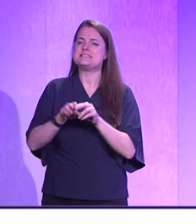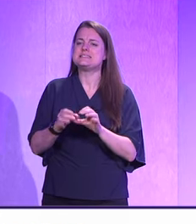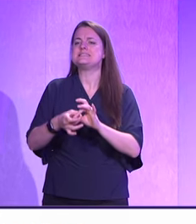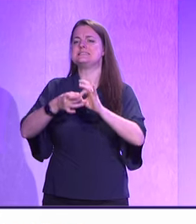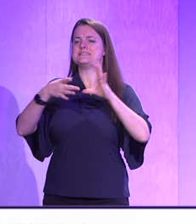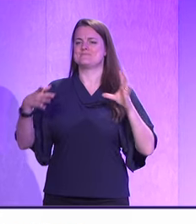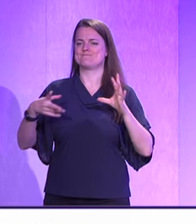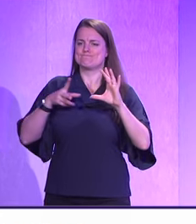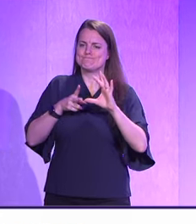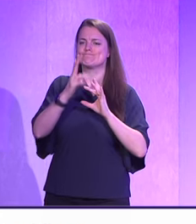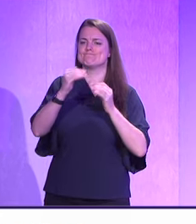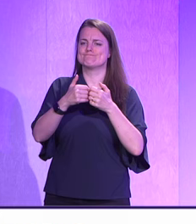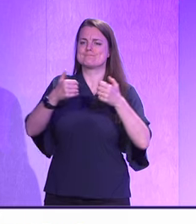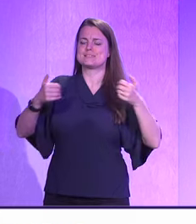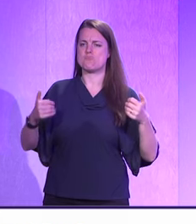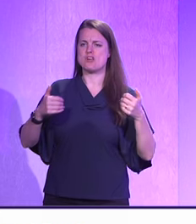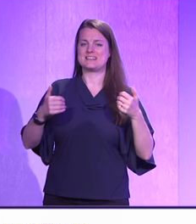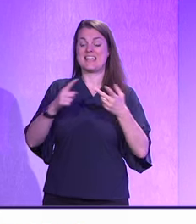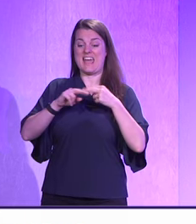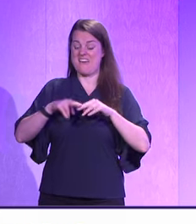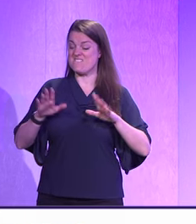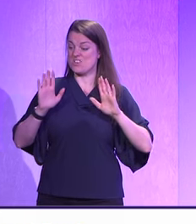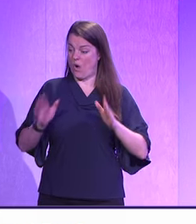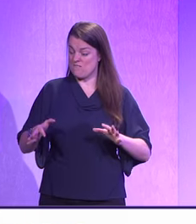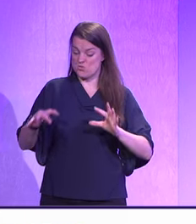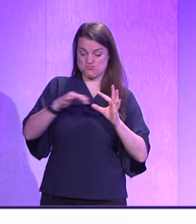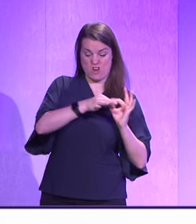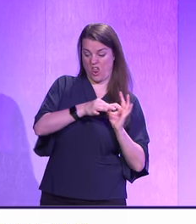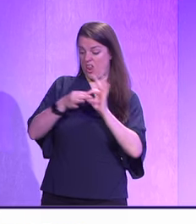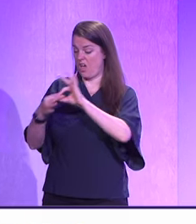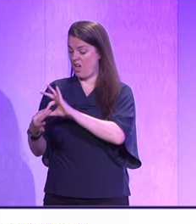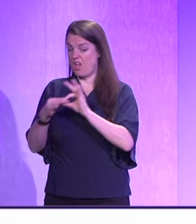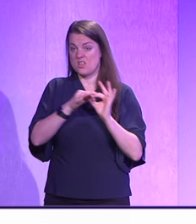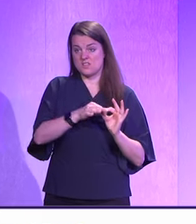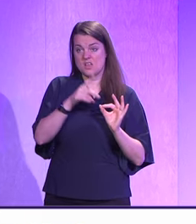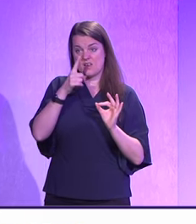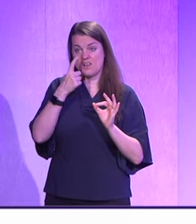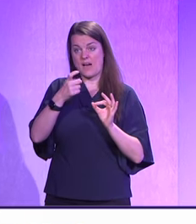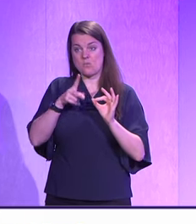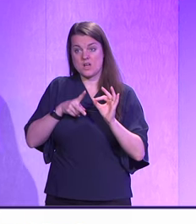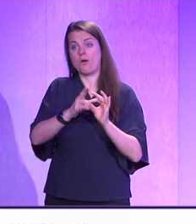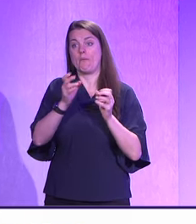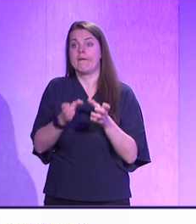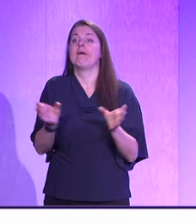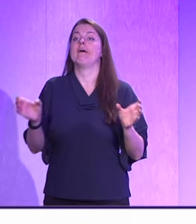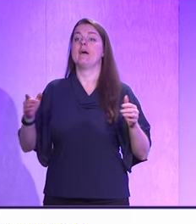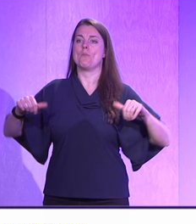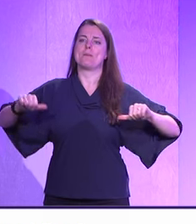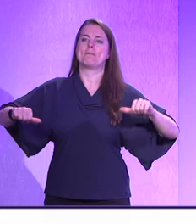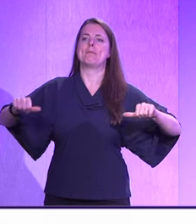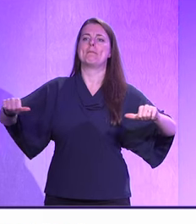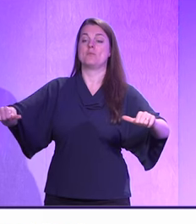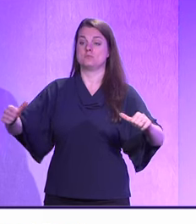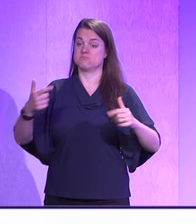We need to separate things that do not need to be together. Because the go-to approach in lots of organizations,